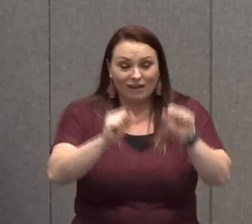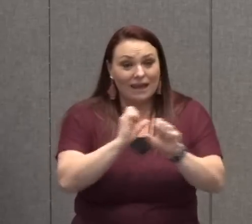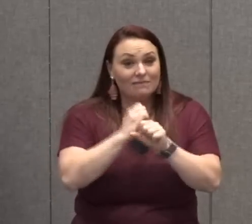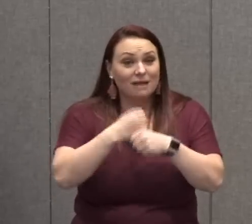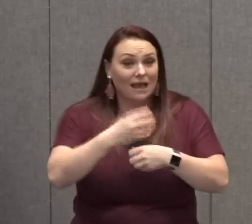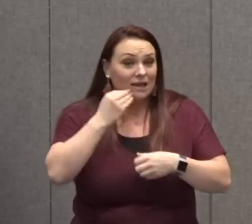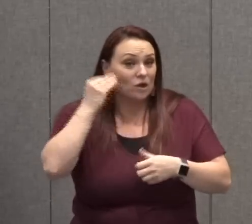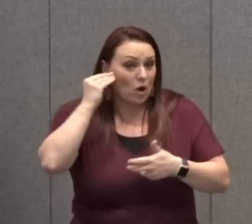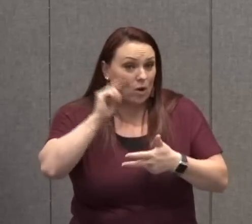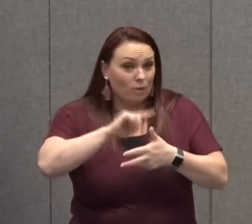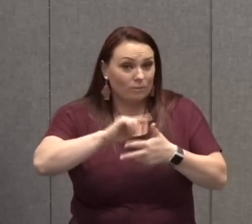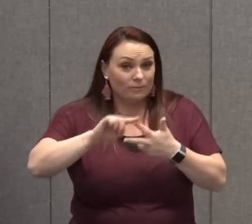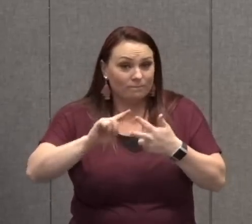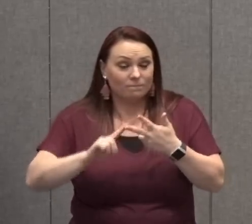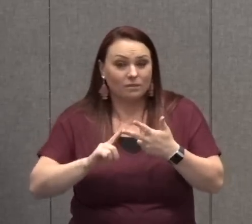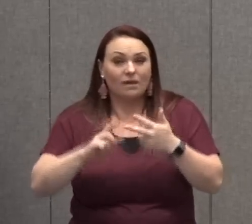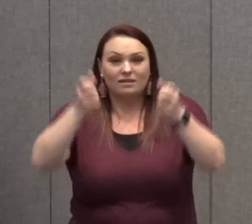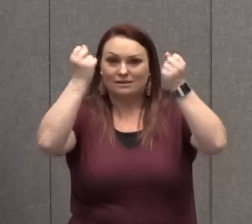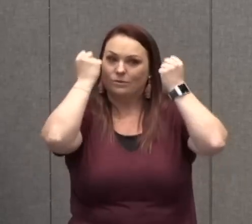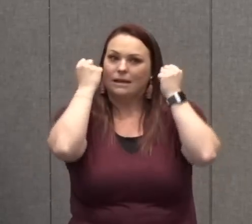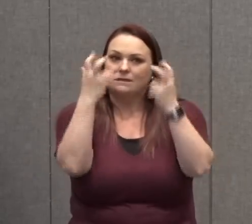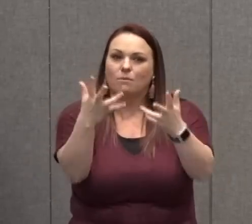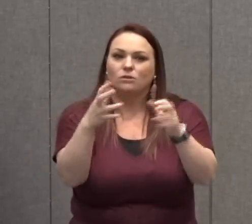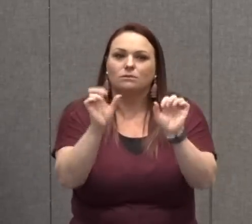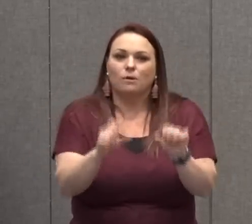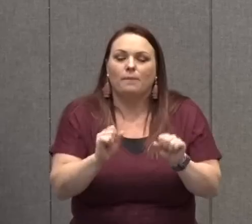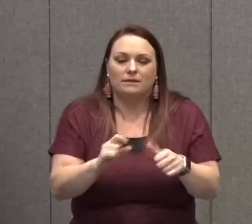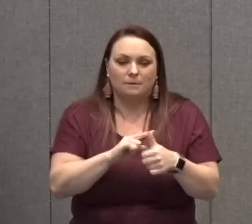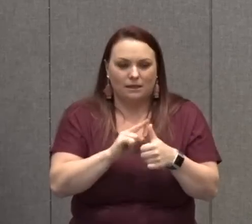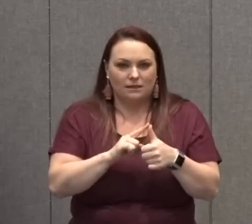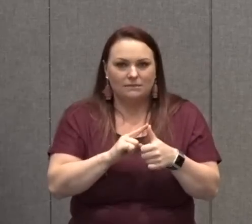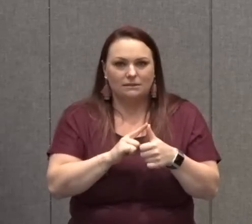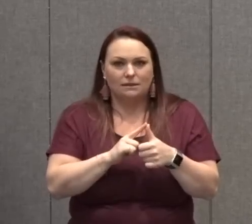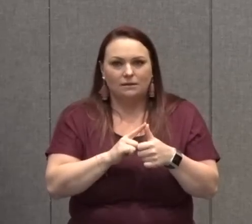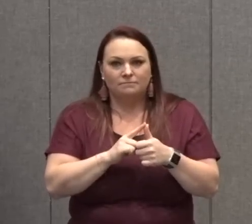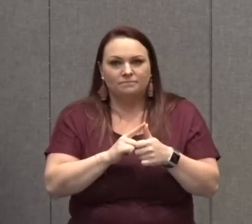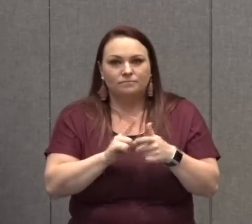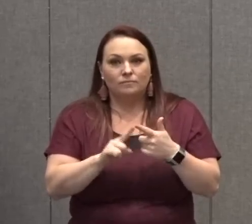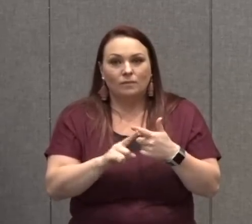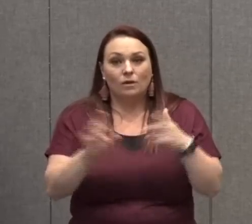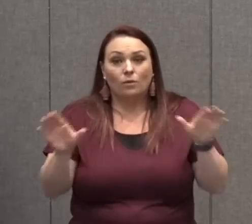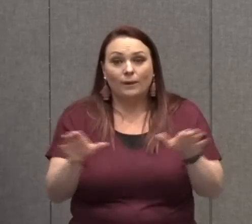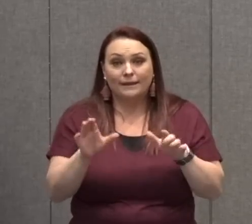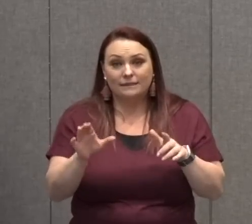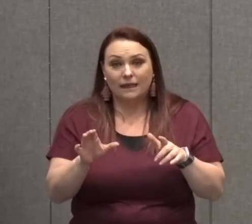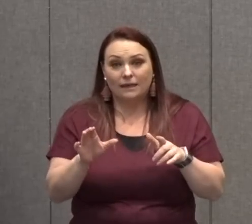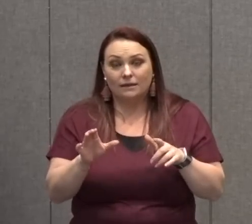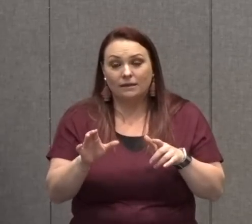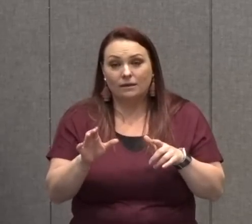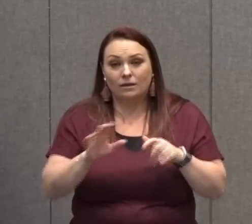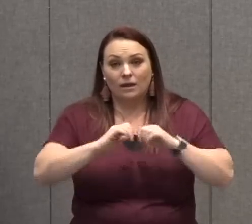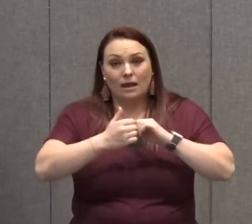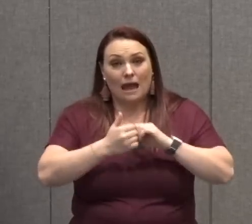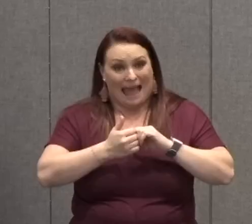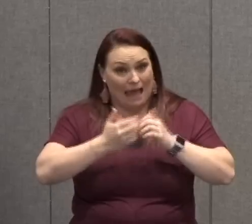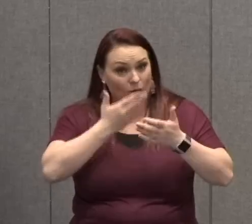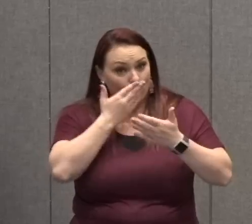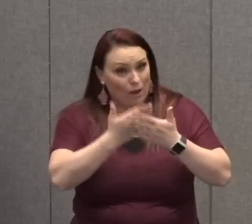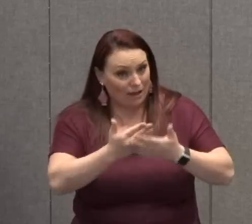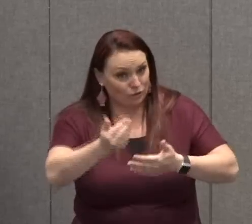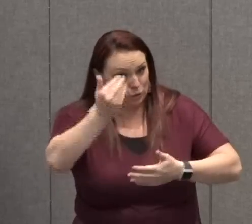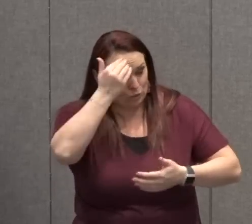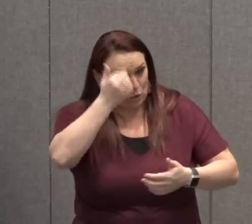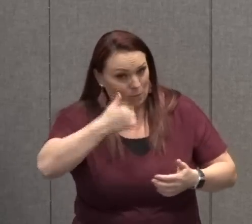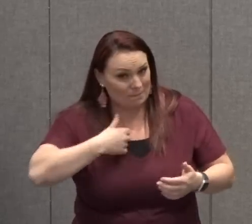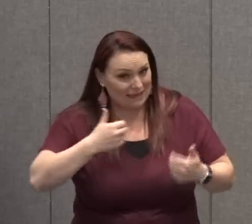at home this one has multiple possibilities we did the how well do you know